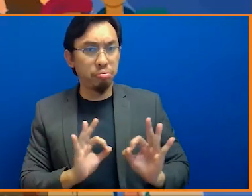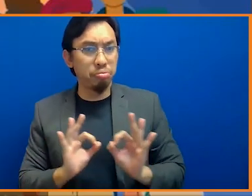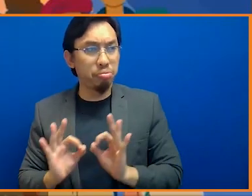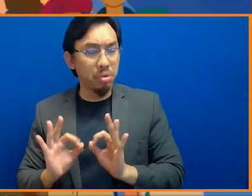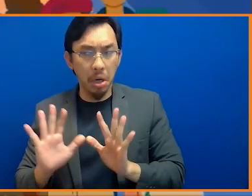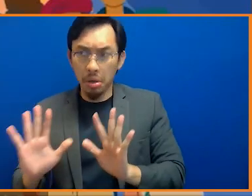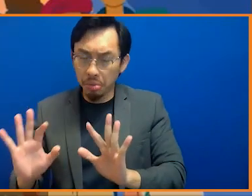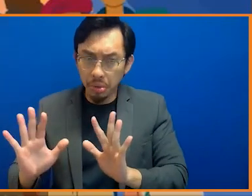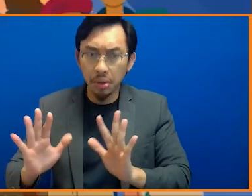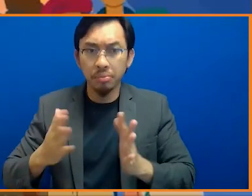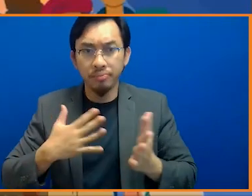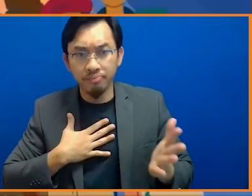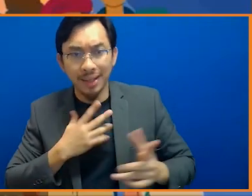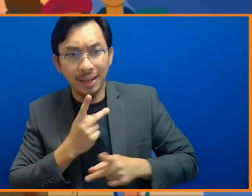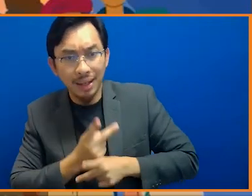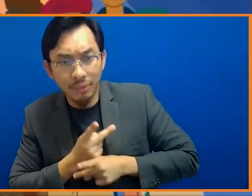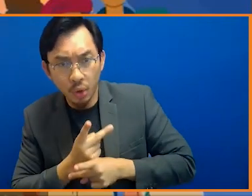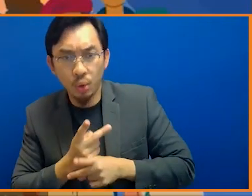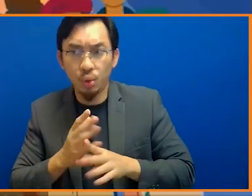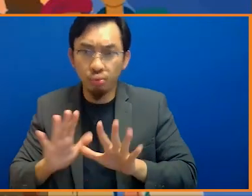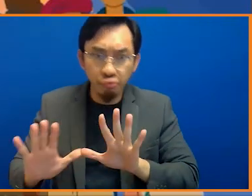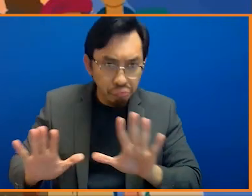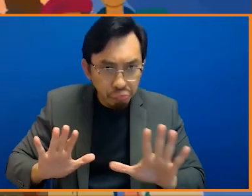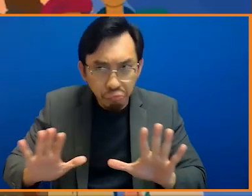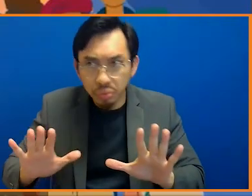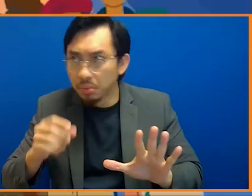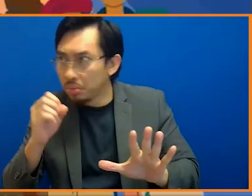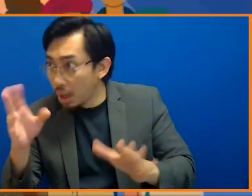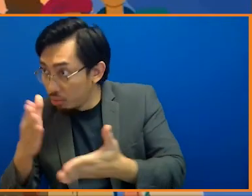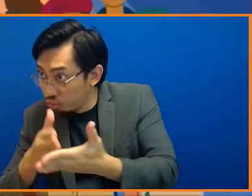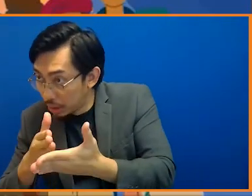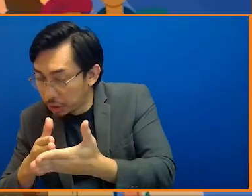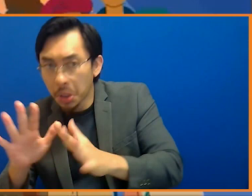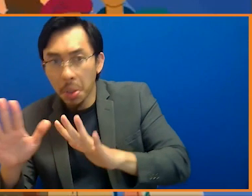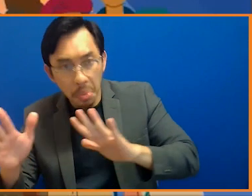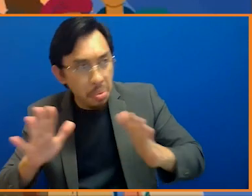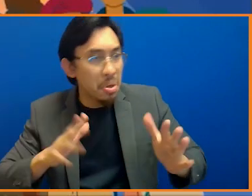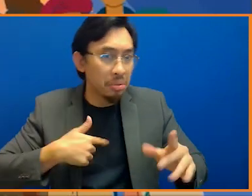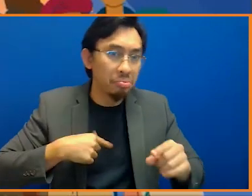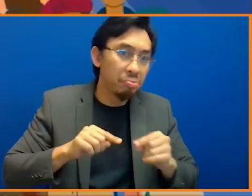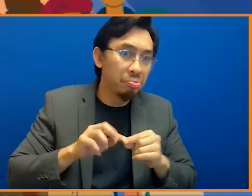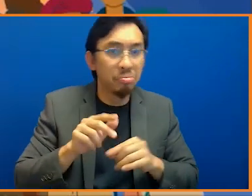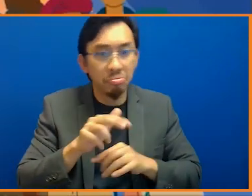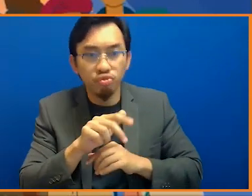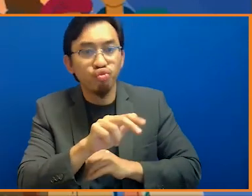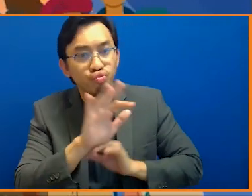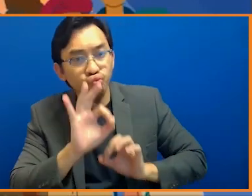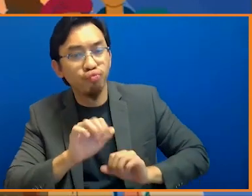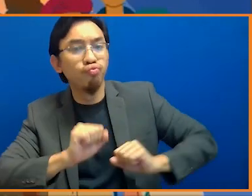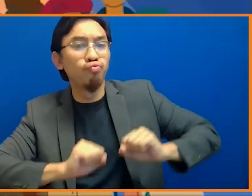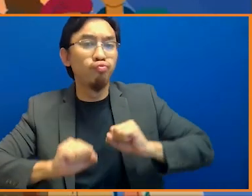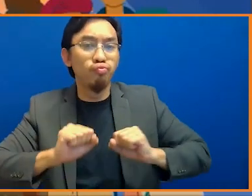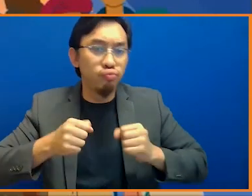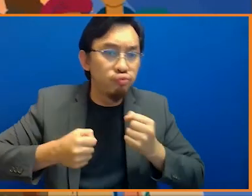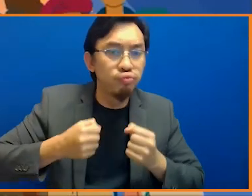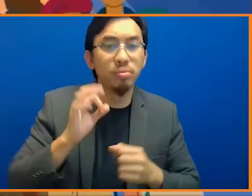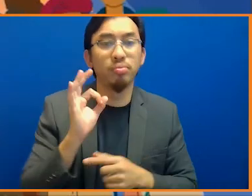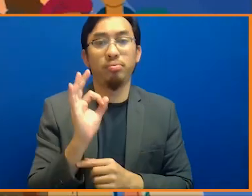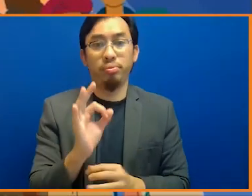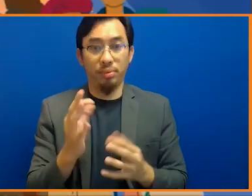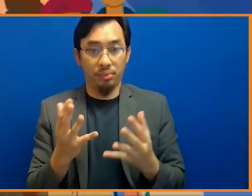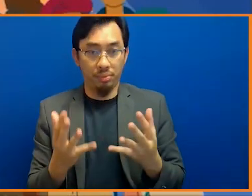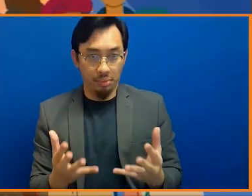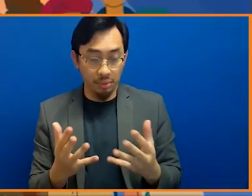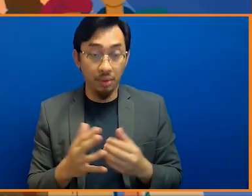orderly manner. But if you are very Well, if you are strange